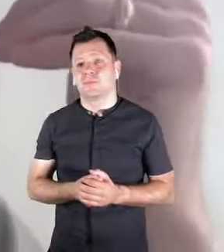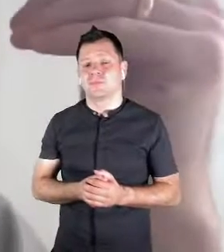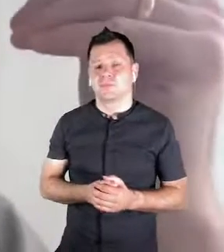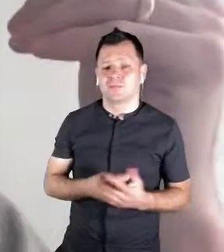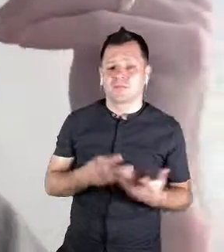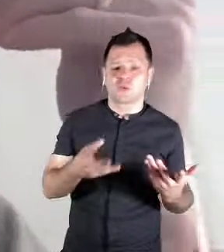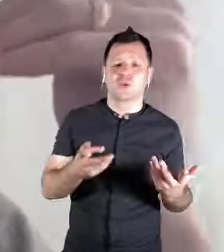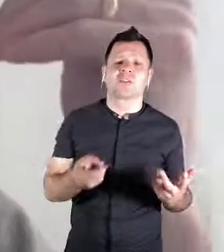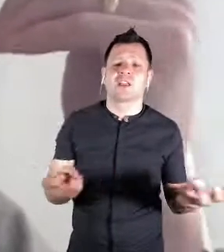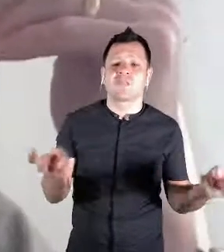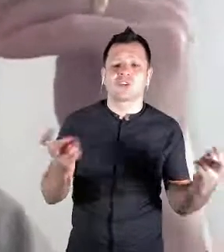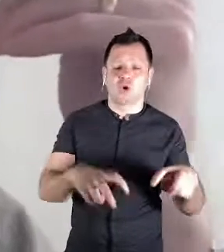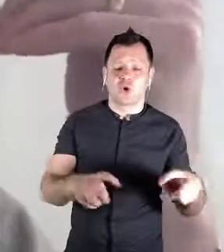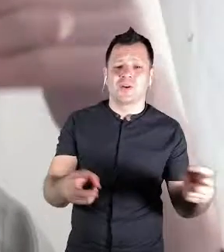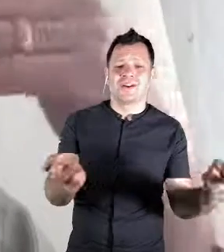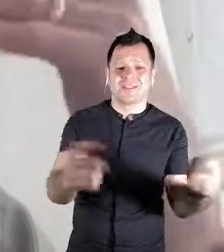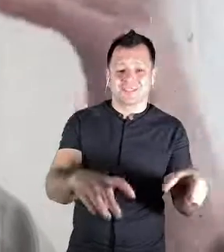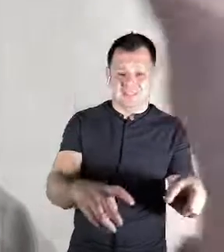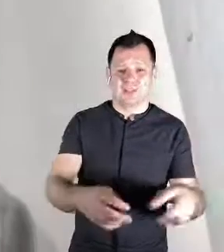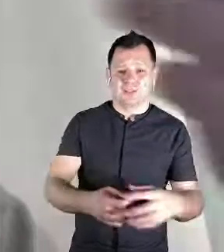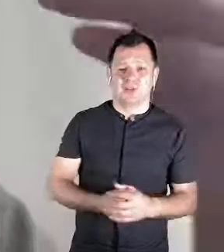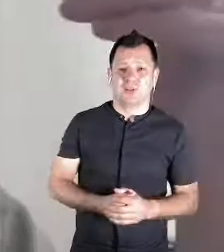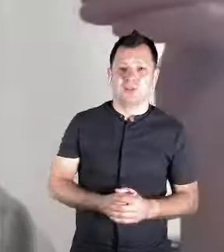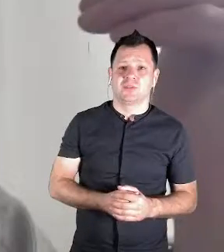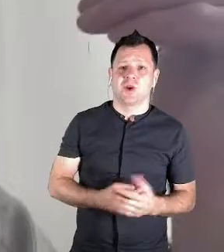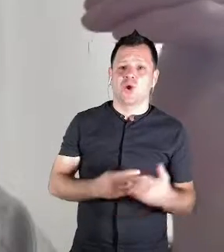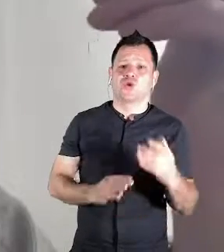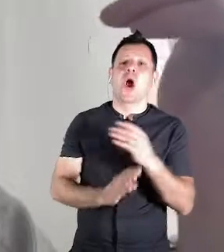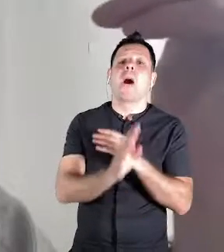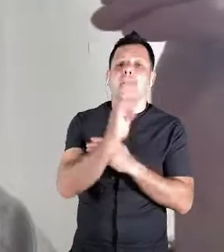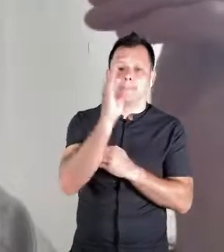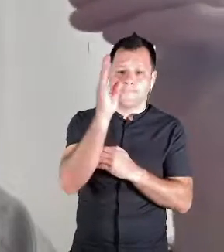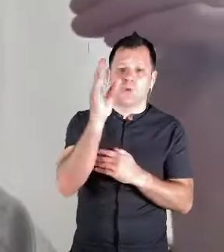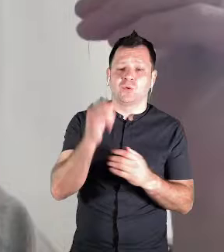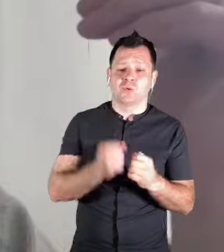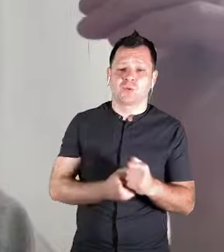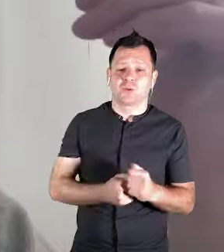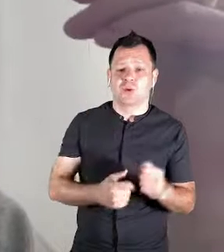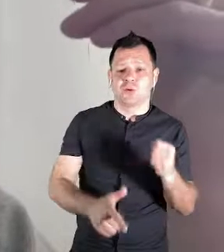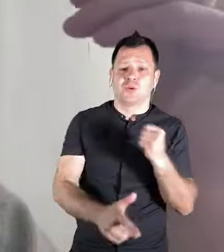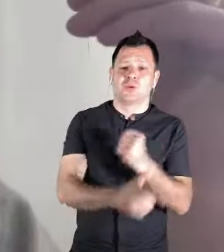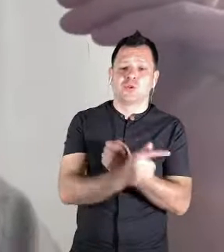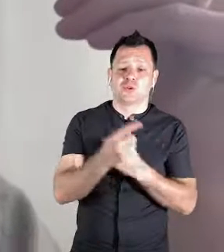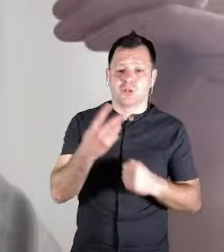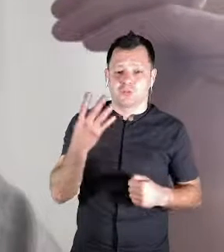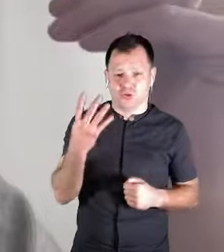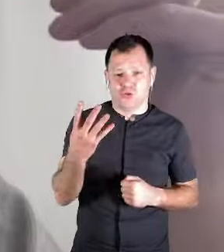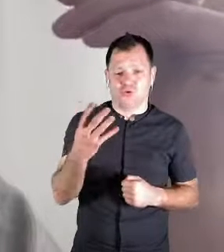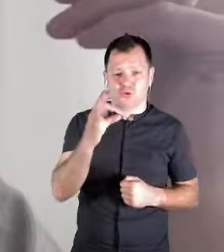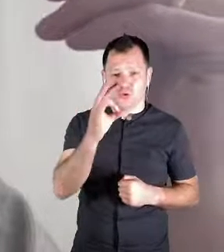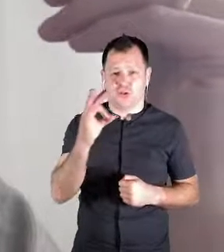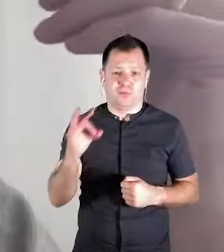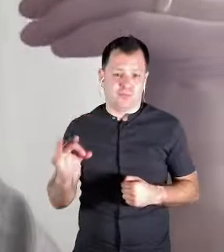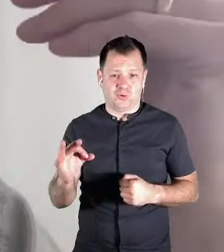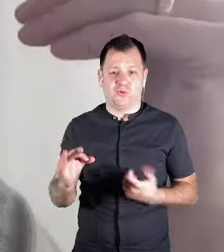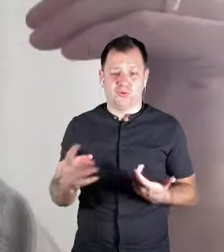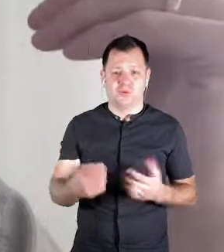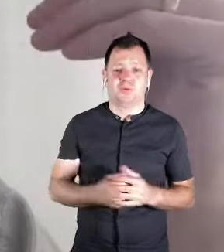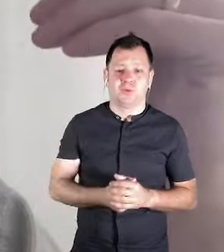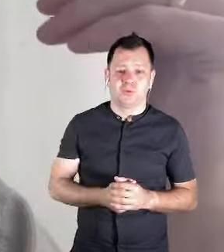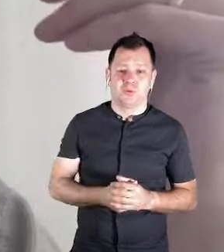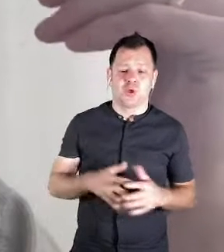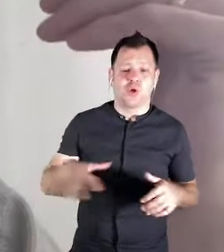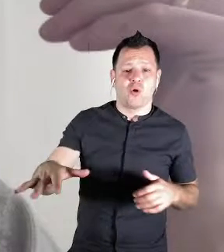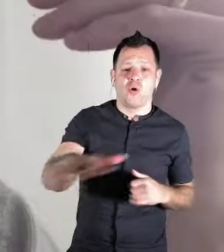75% of Sweden. That has been in that way for a very, very long time. That was like that